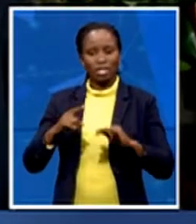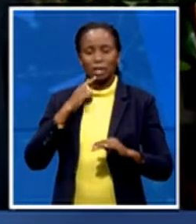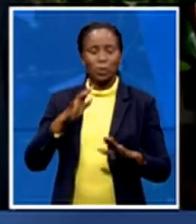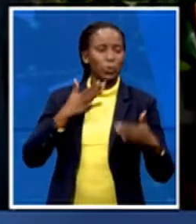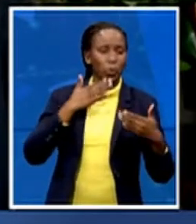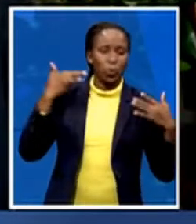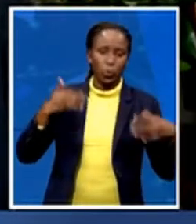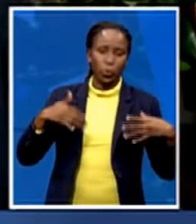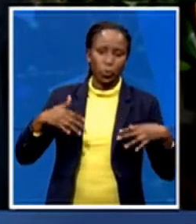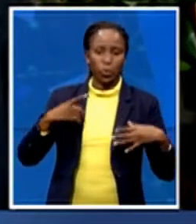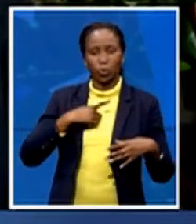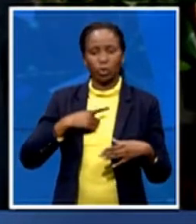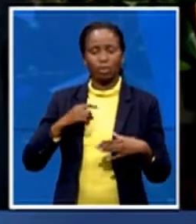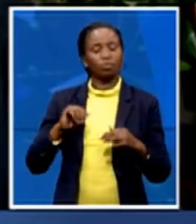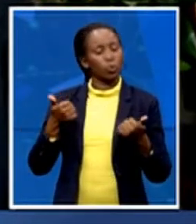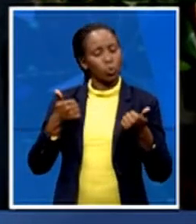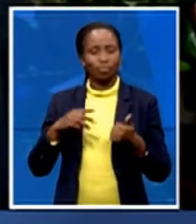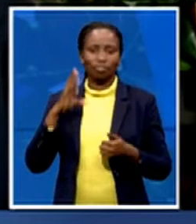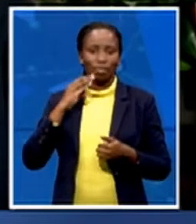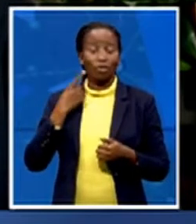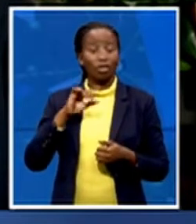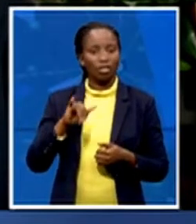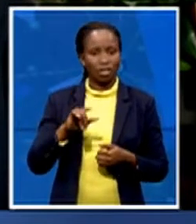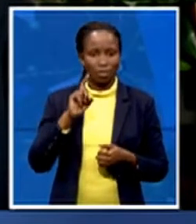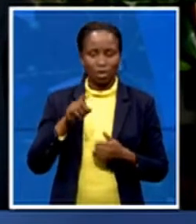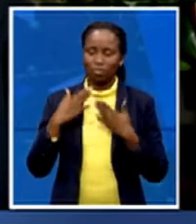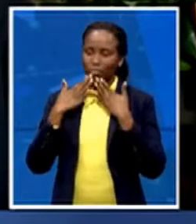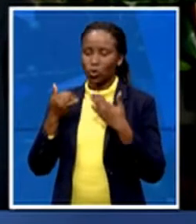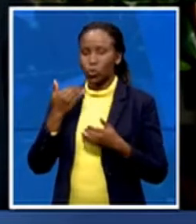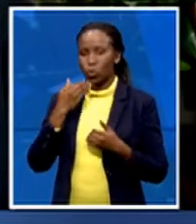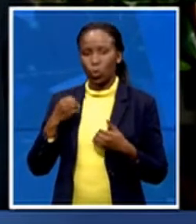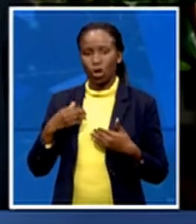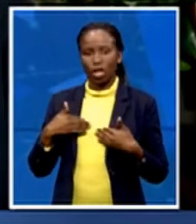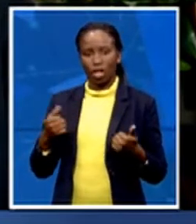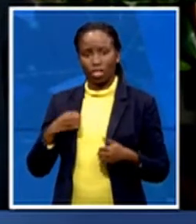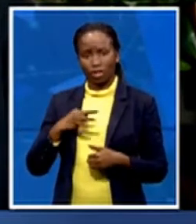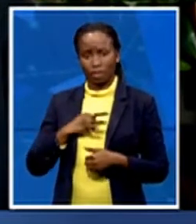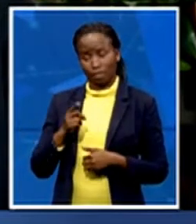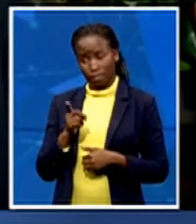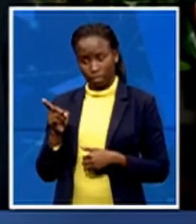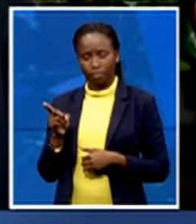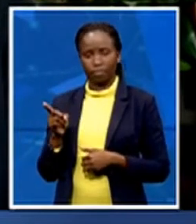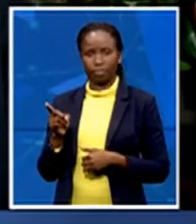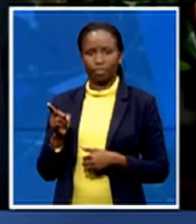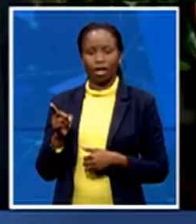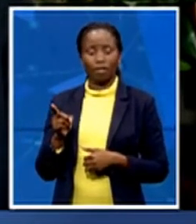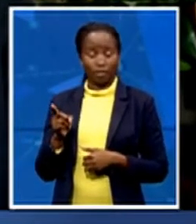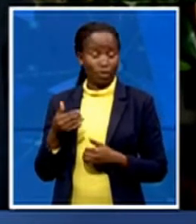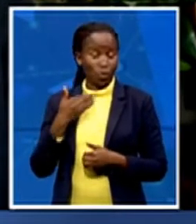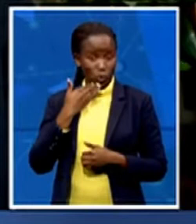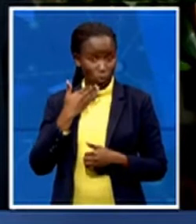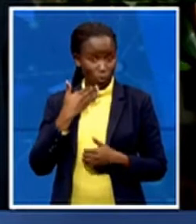I must thank our frontline staff, to the healthcare professionals that are running